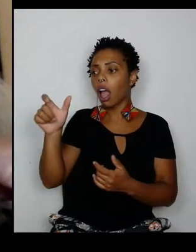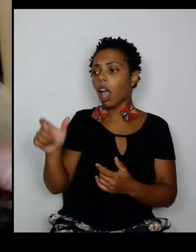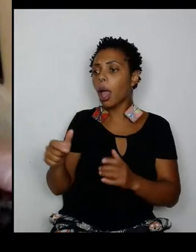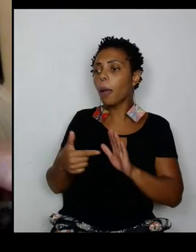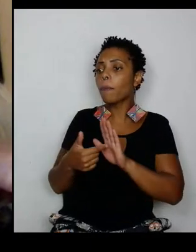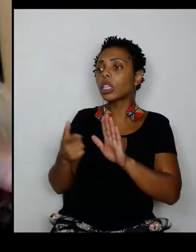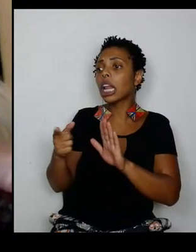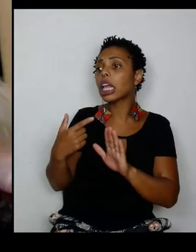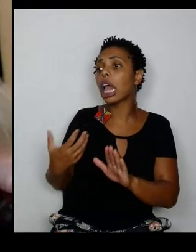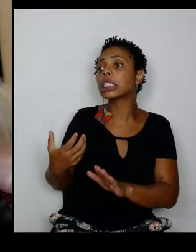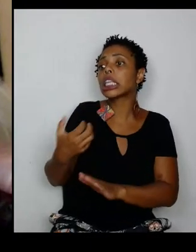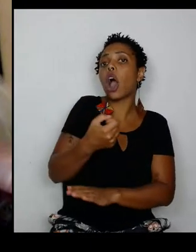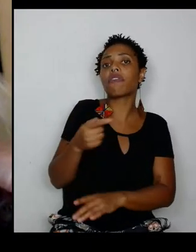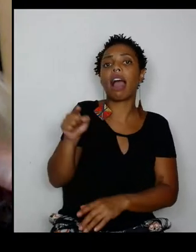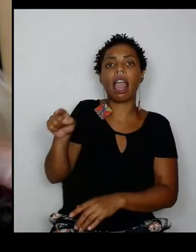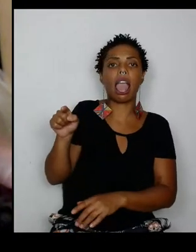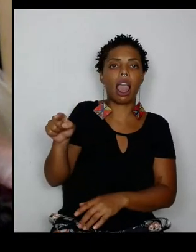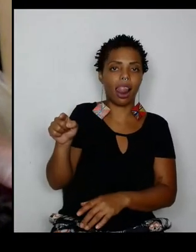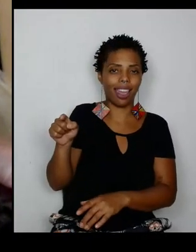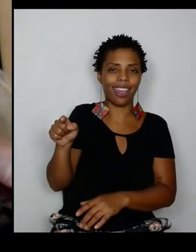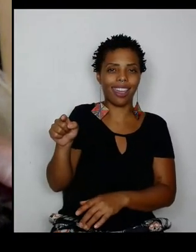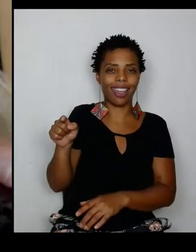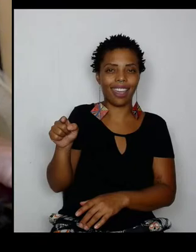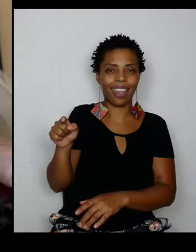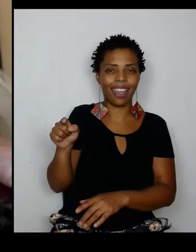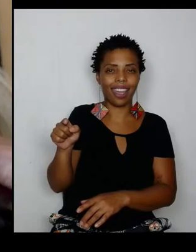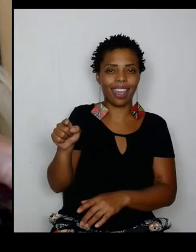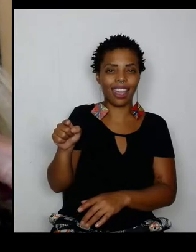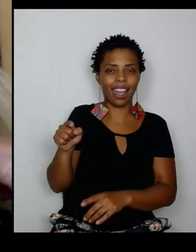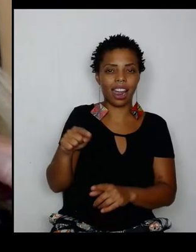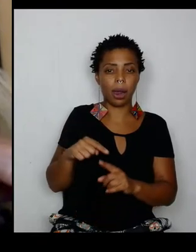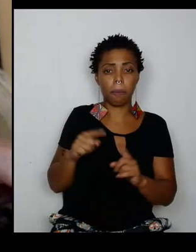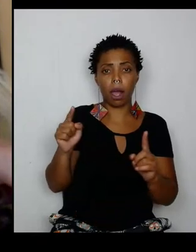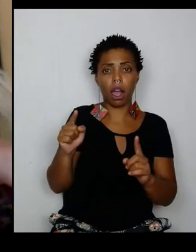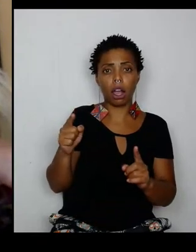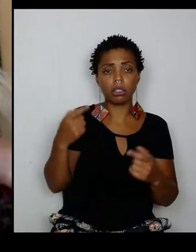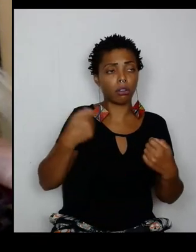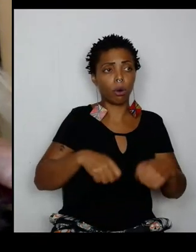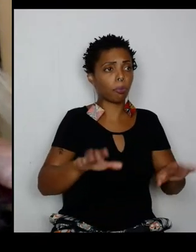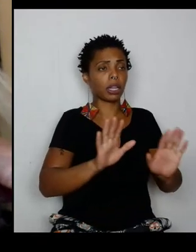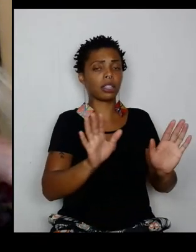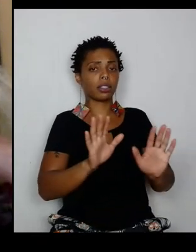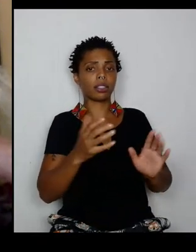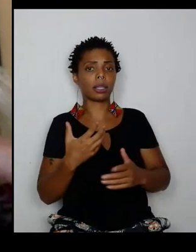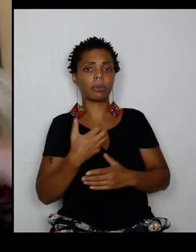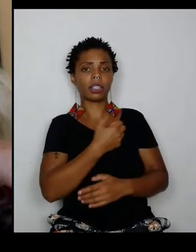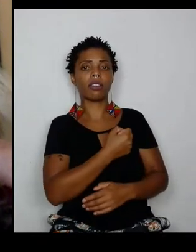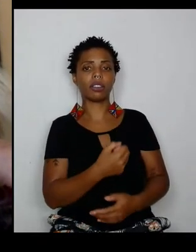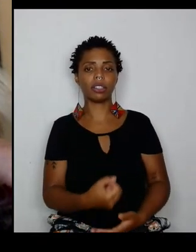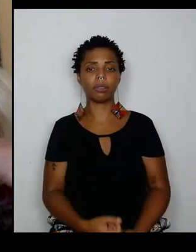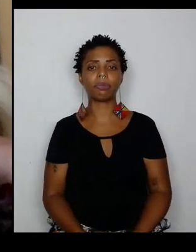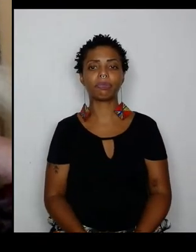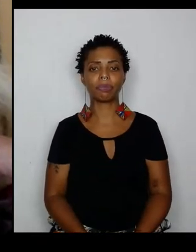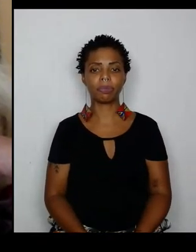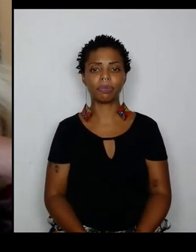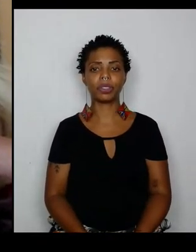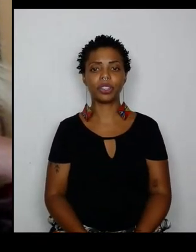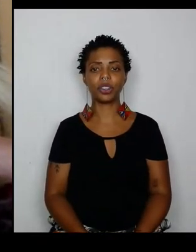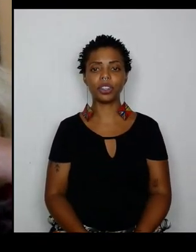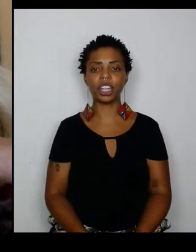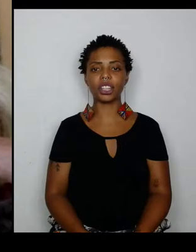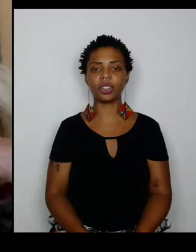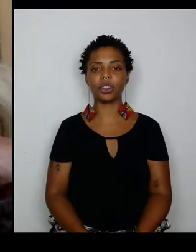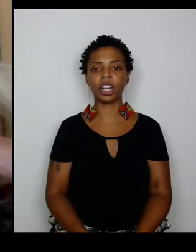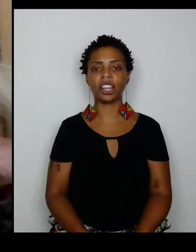require rescue either you say this is major art it speaks for itself after all